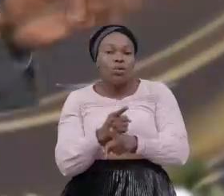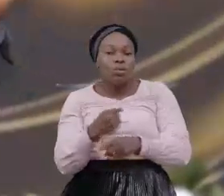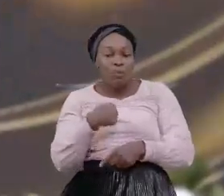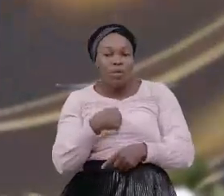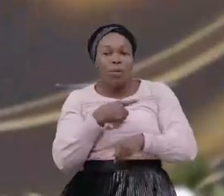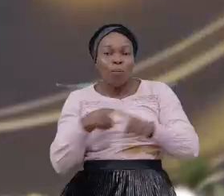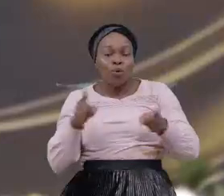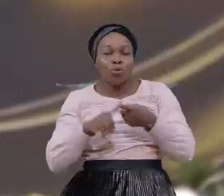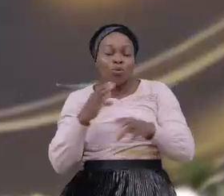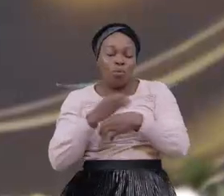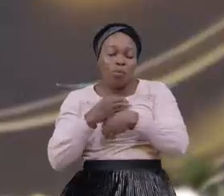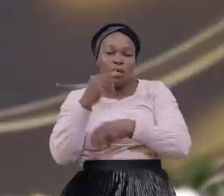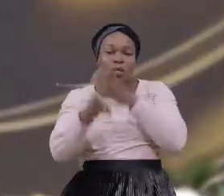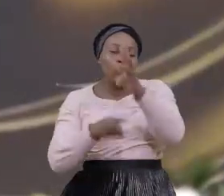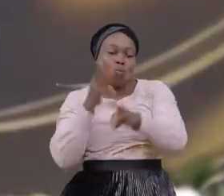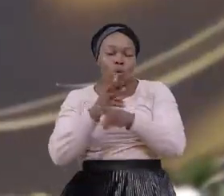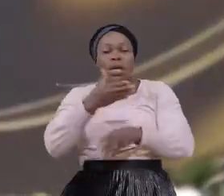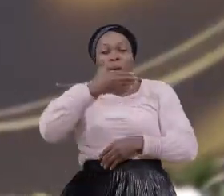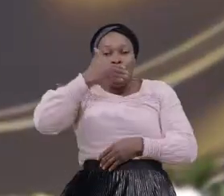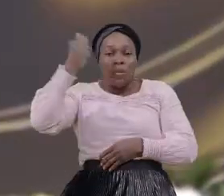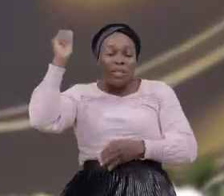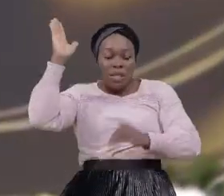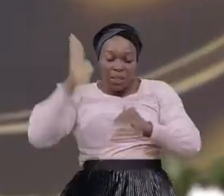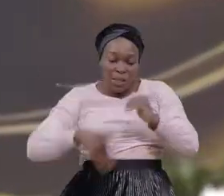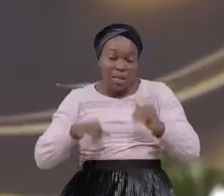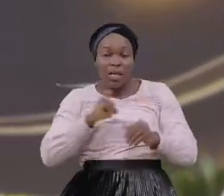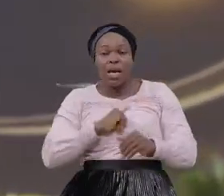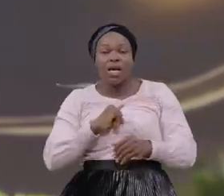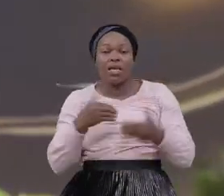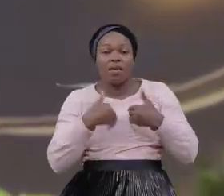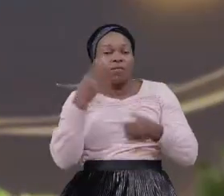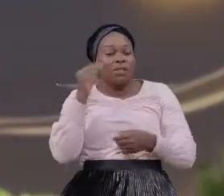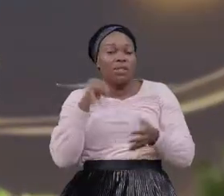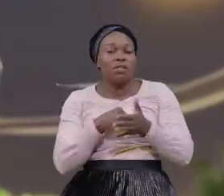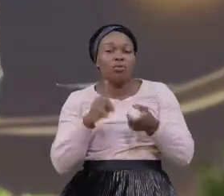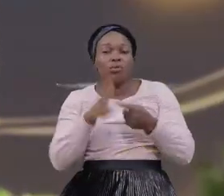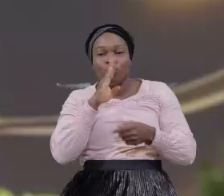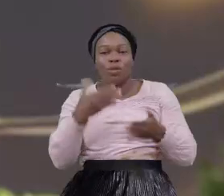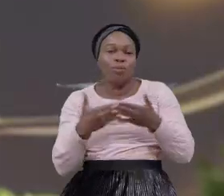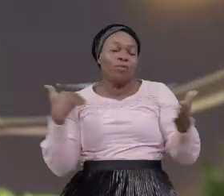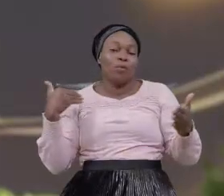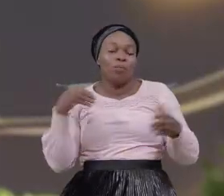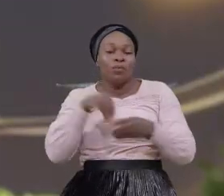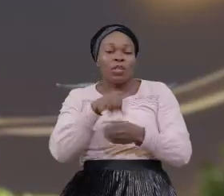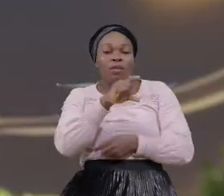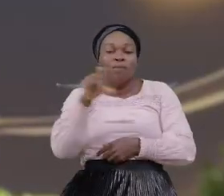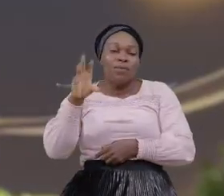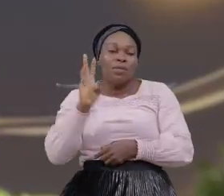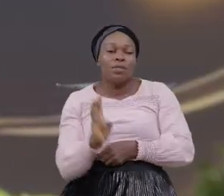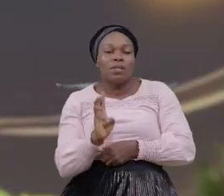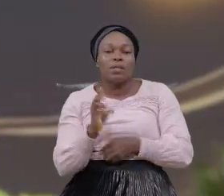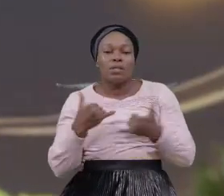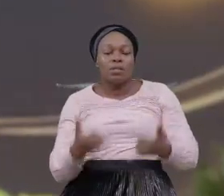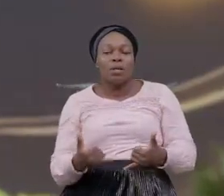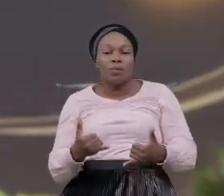better than I met it. He gave him another. Look at verse 6. Verse 6 now tells